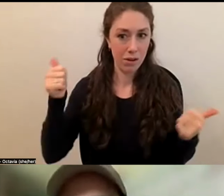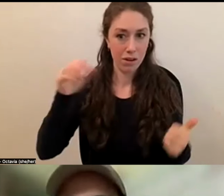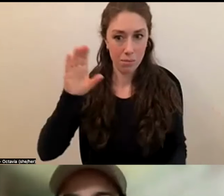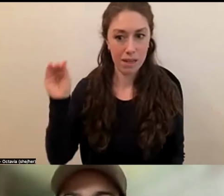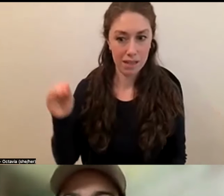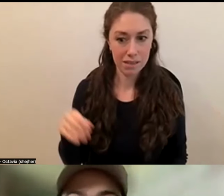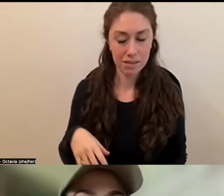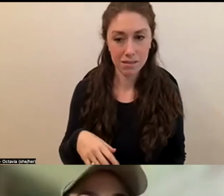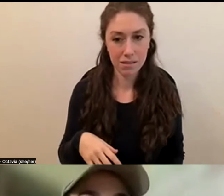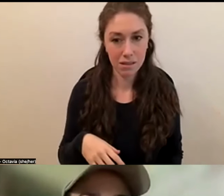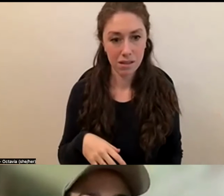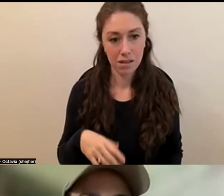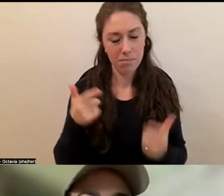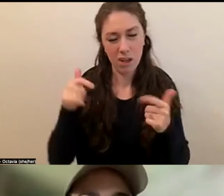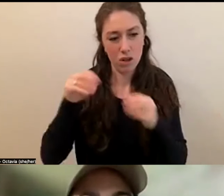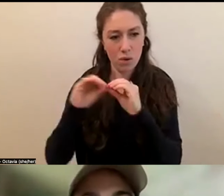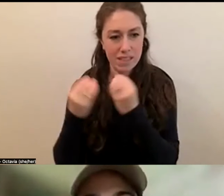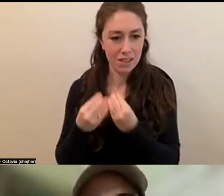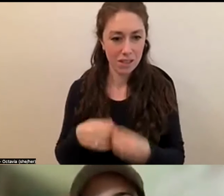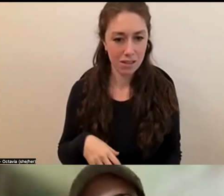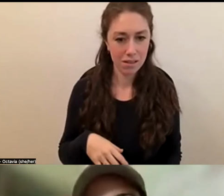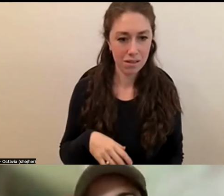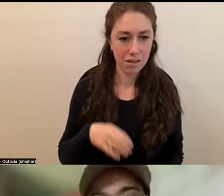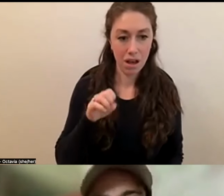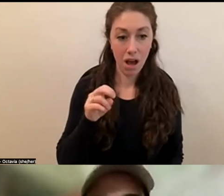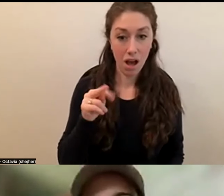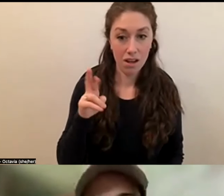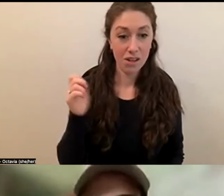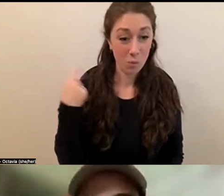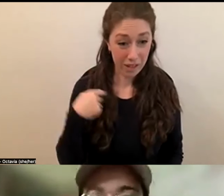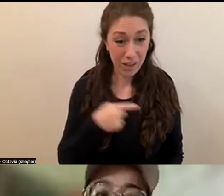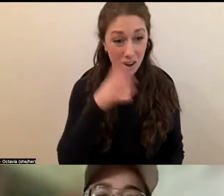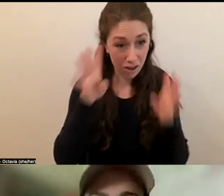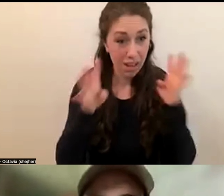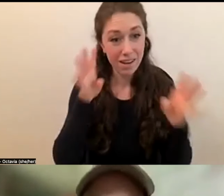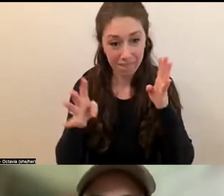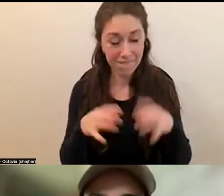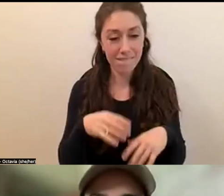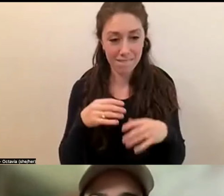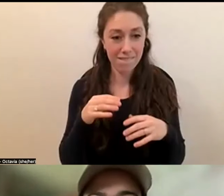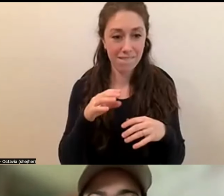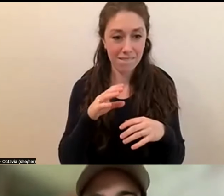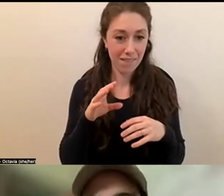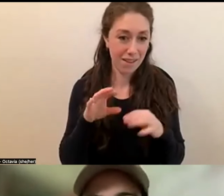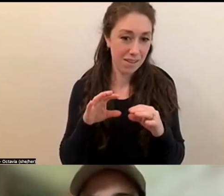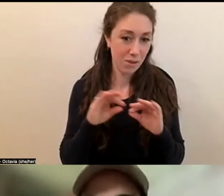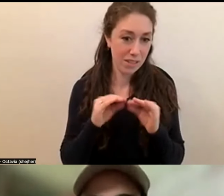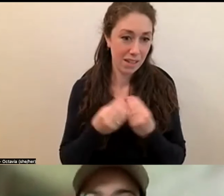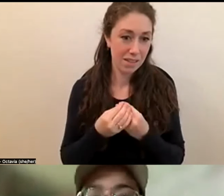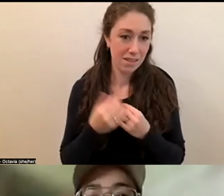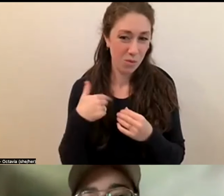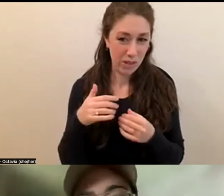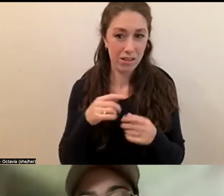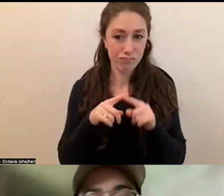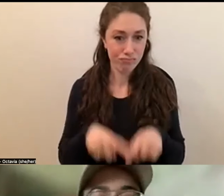earlier, ENTRE is a creative cooperative. So we are kind of barred from applying for funding for that is, you know,